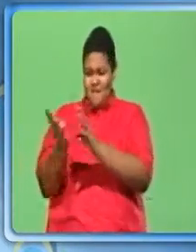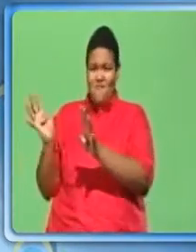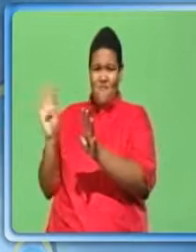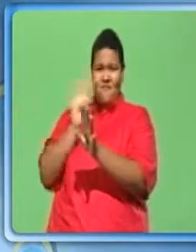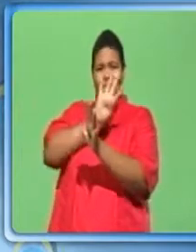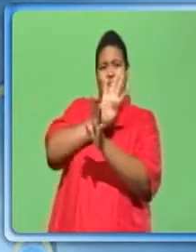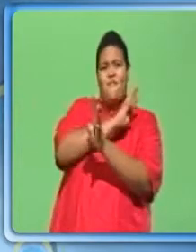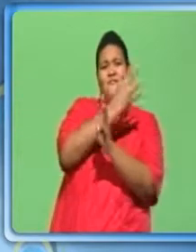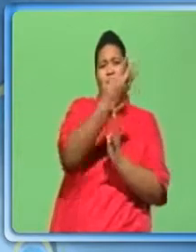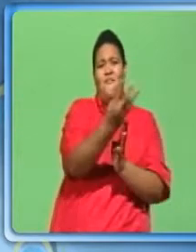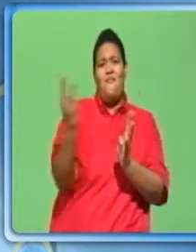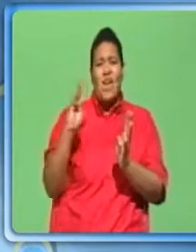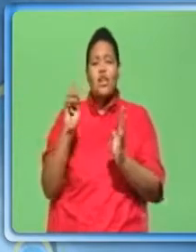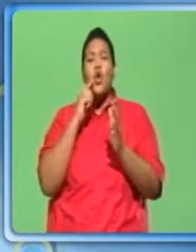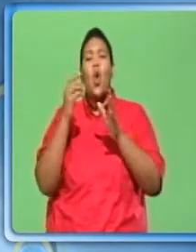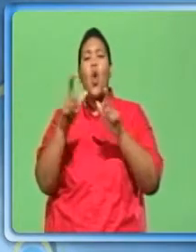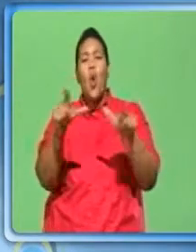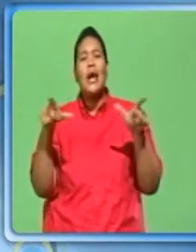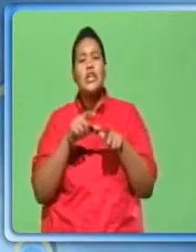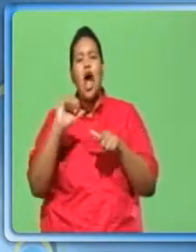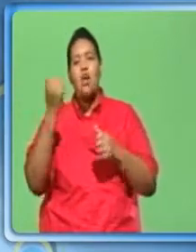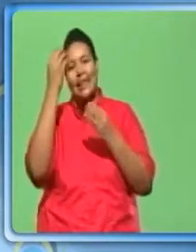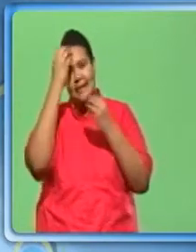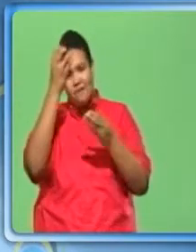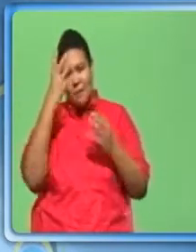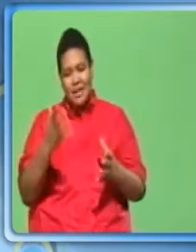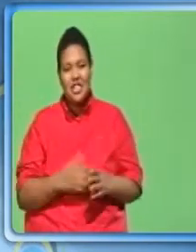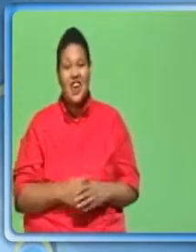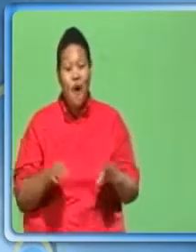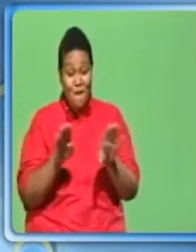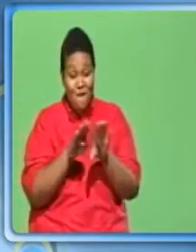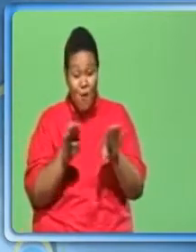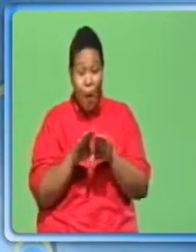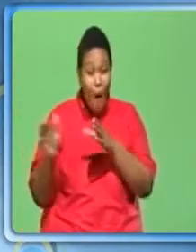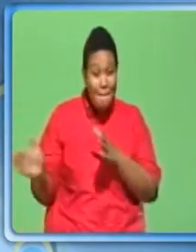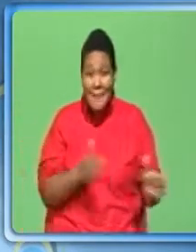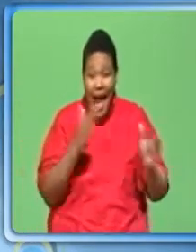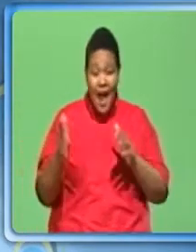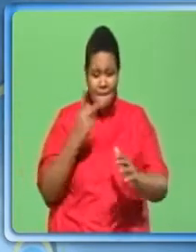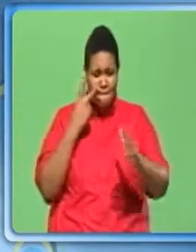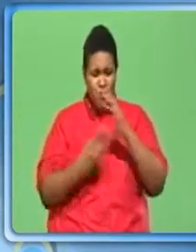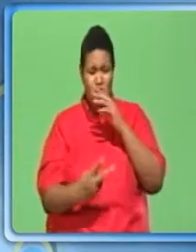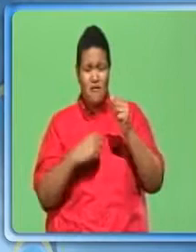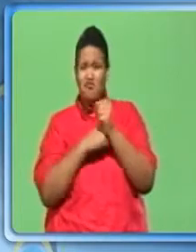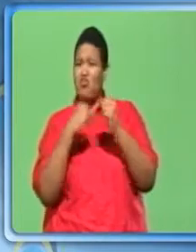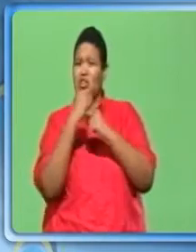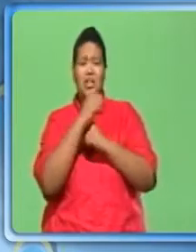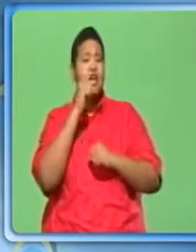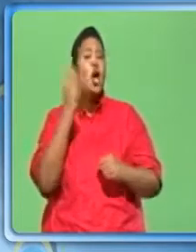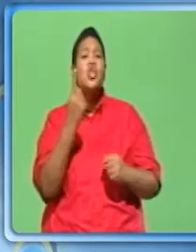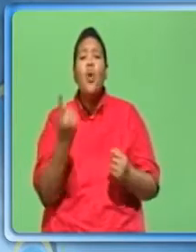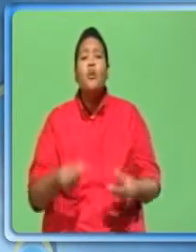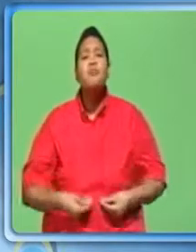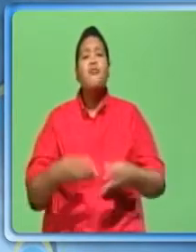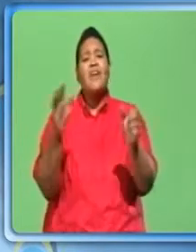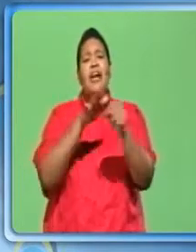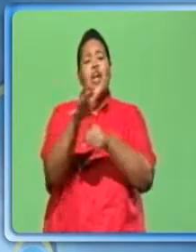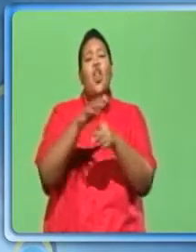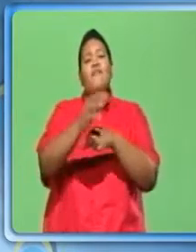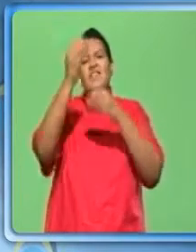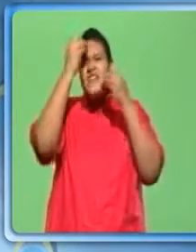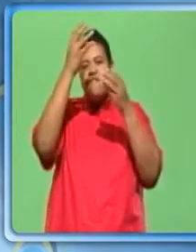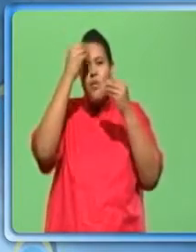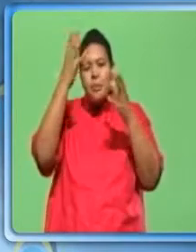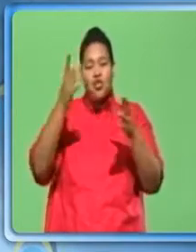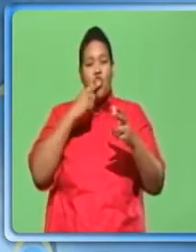locations, and other details. Floor plan views of the structure don't always provide enough information on how